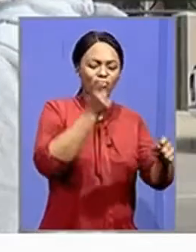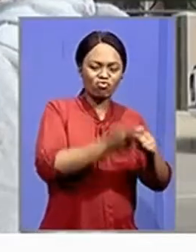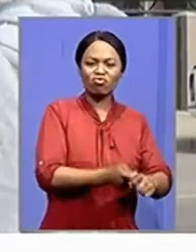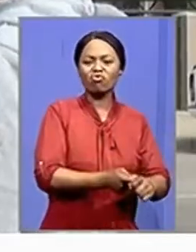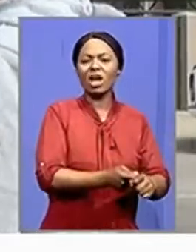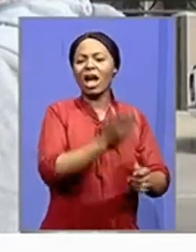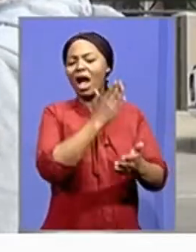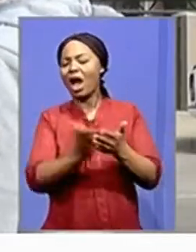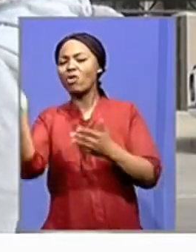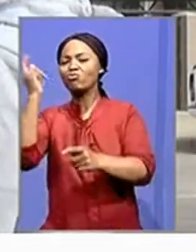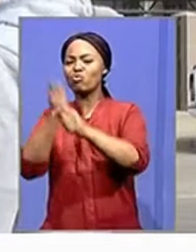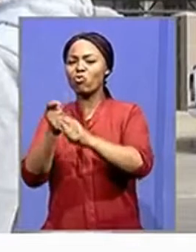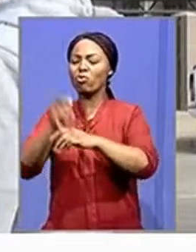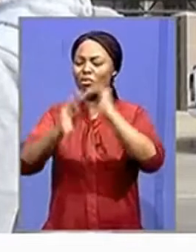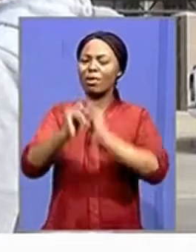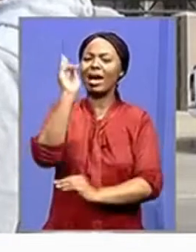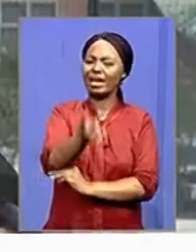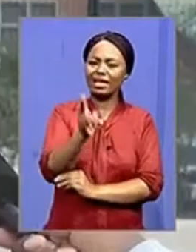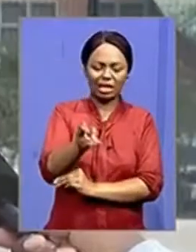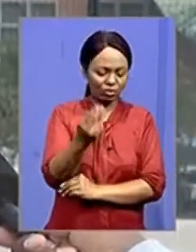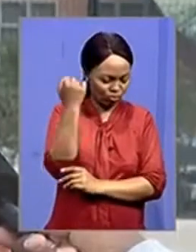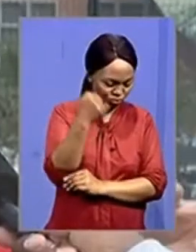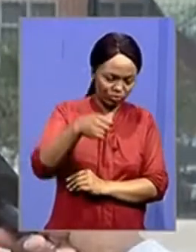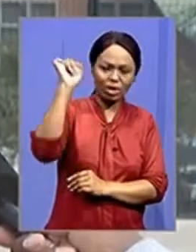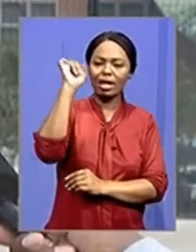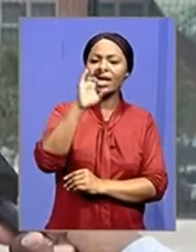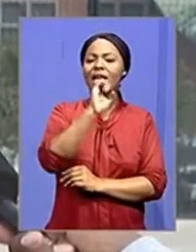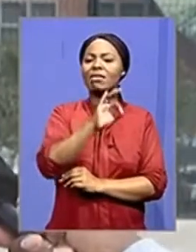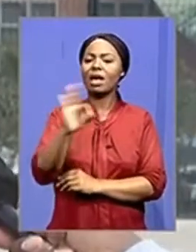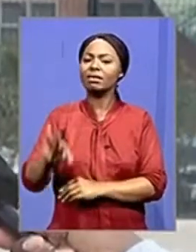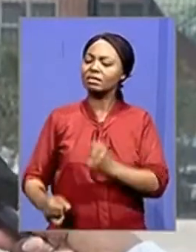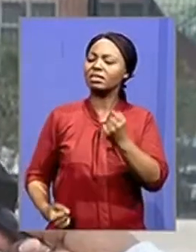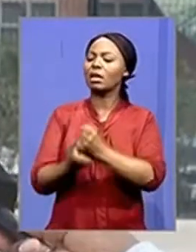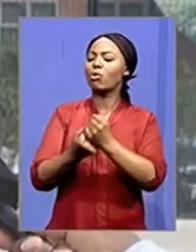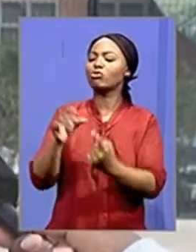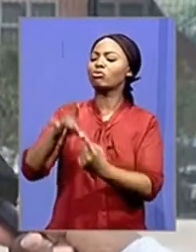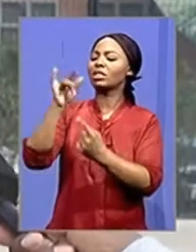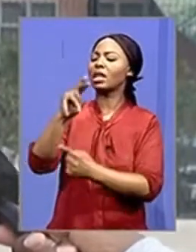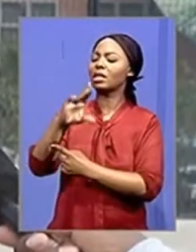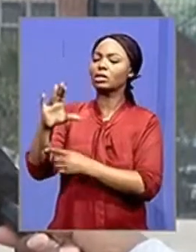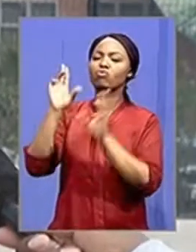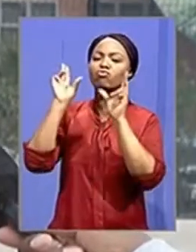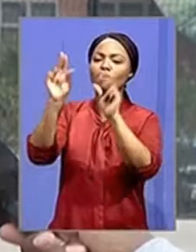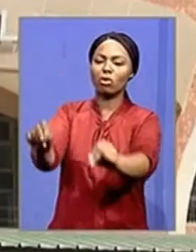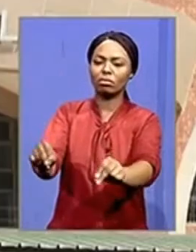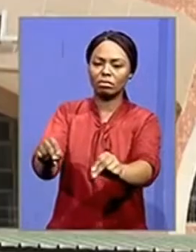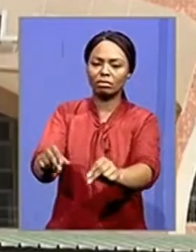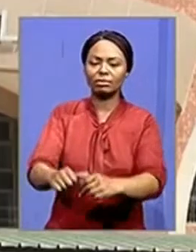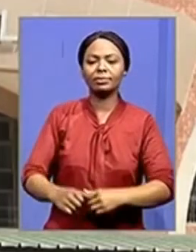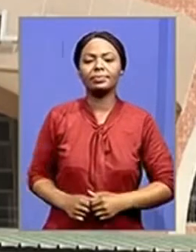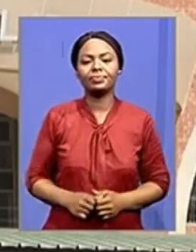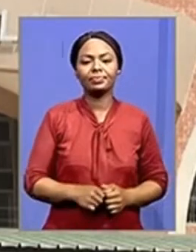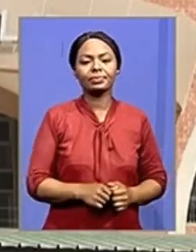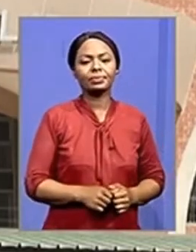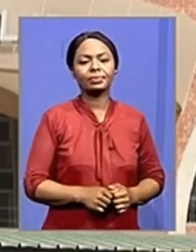double Mokhukhu marona ya ga EFF we are not going to support the choice ya ANC because ba tshameketse gore re sebaka se setelele. Mokhuduthamaga